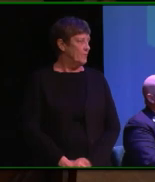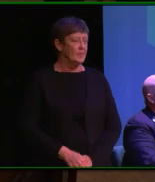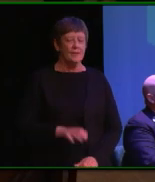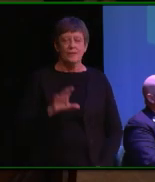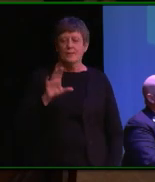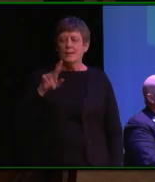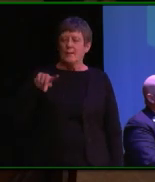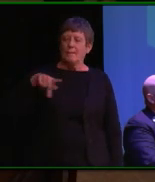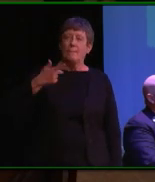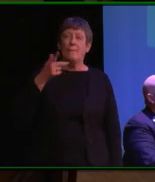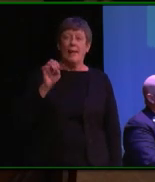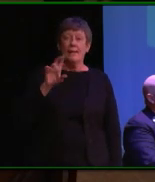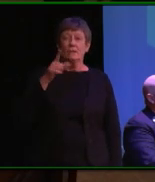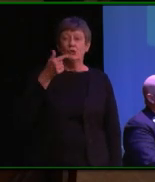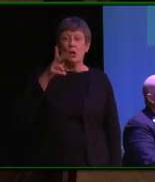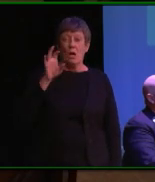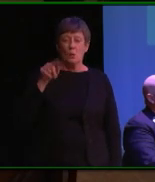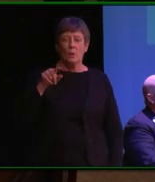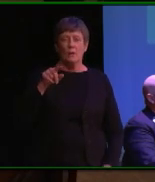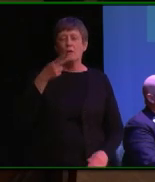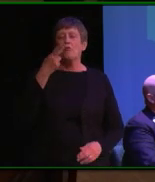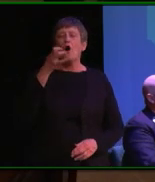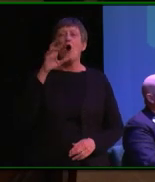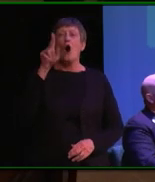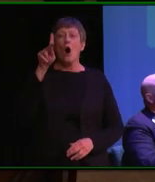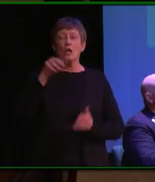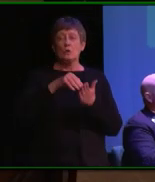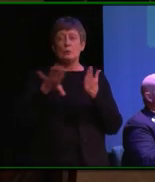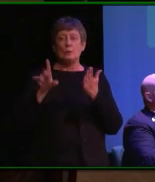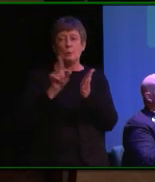Paige Godwin, The Hawk Student Newspaper.